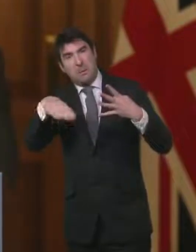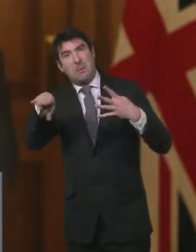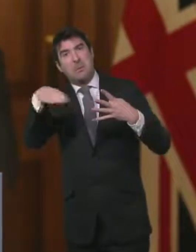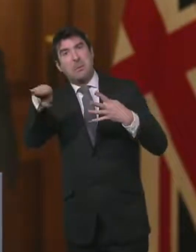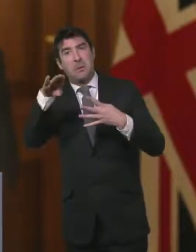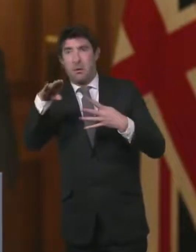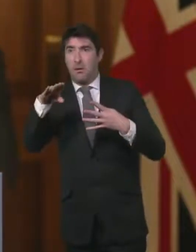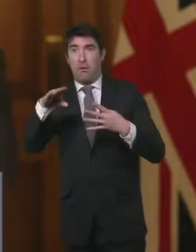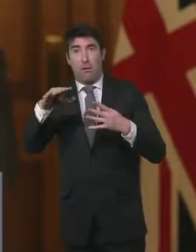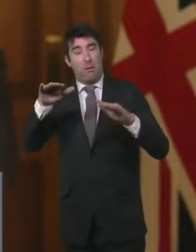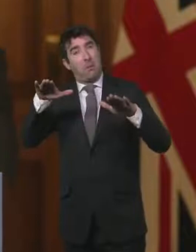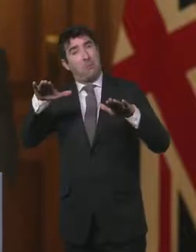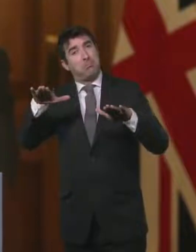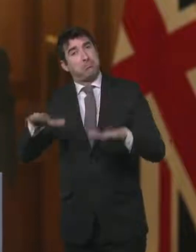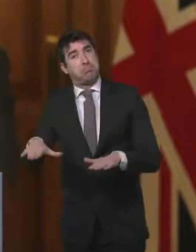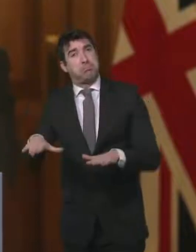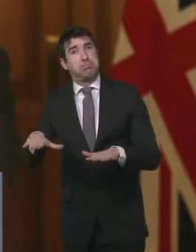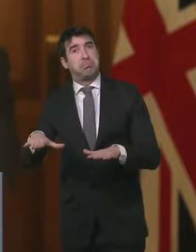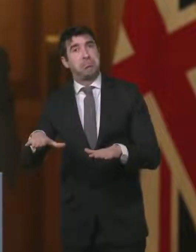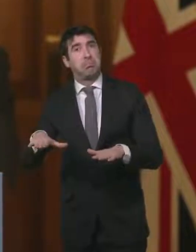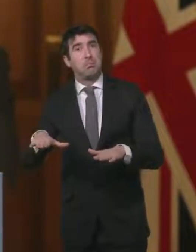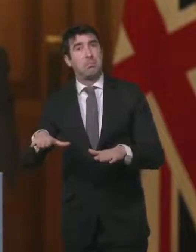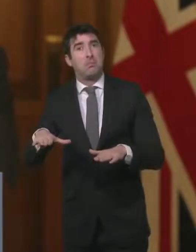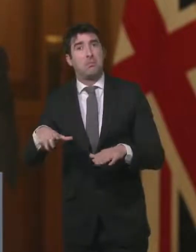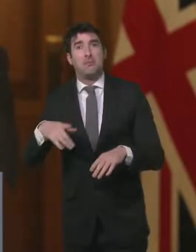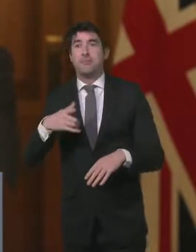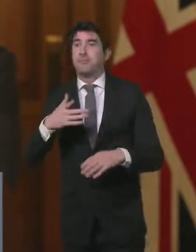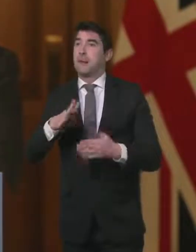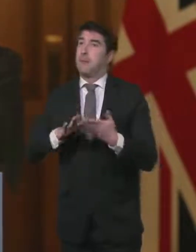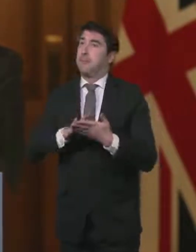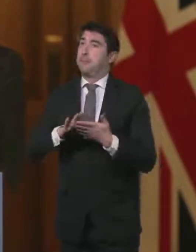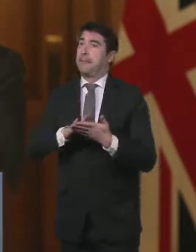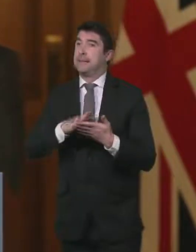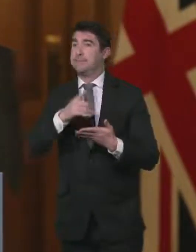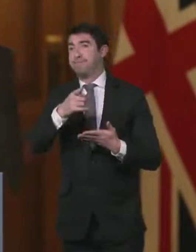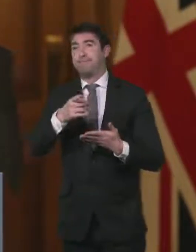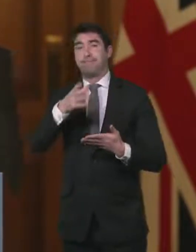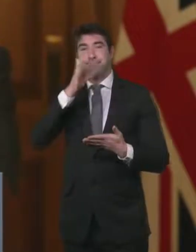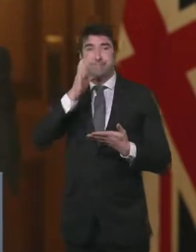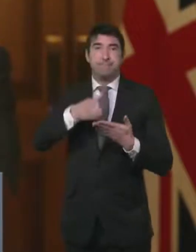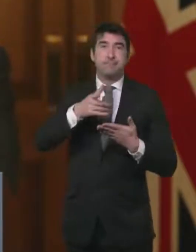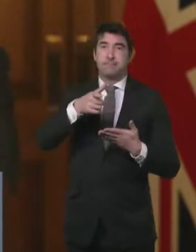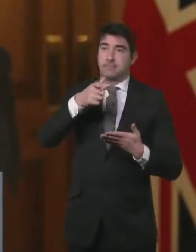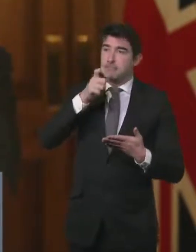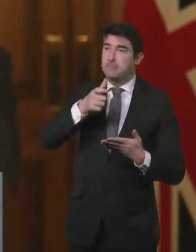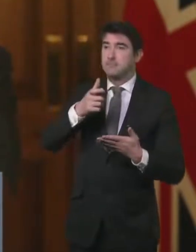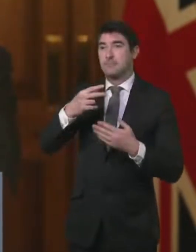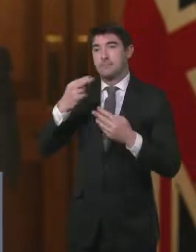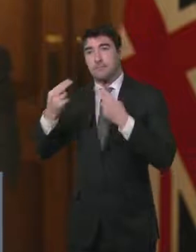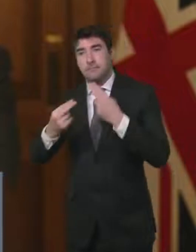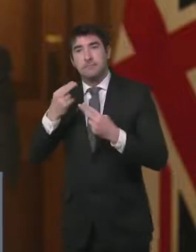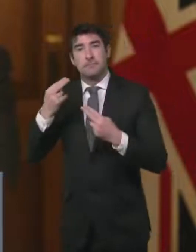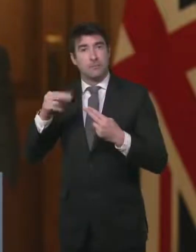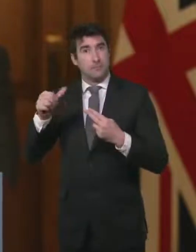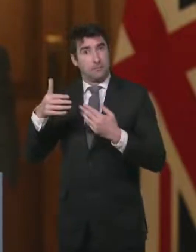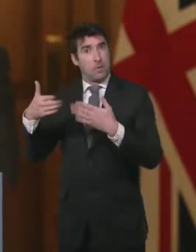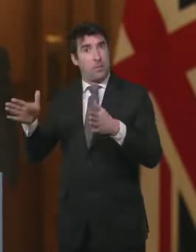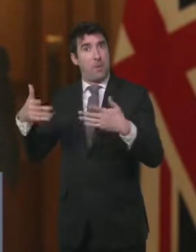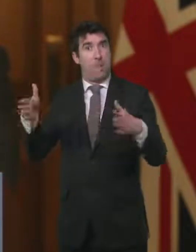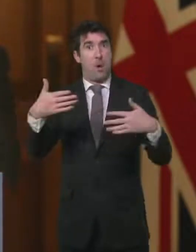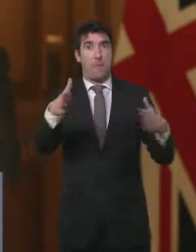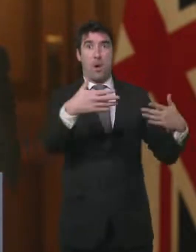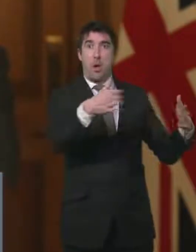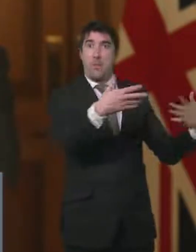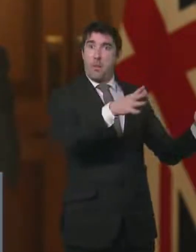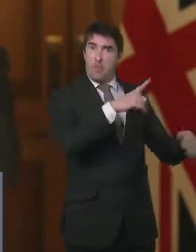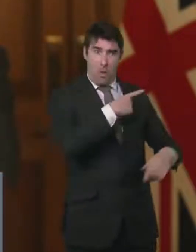closures of hospitality and so forth, all those will recede into the past, and we'll be able to do things